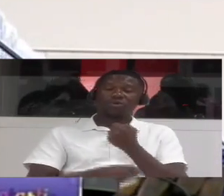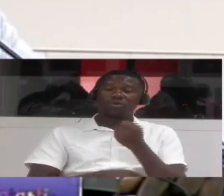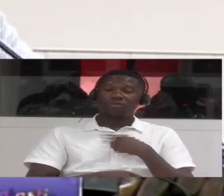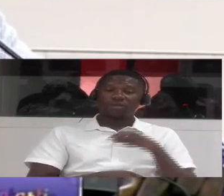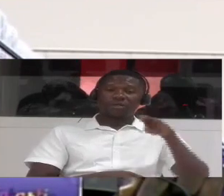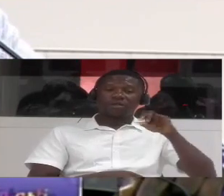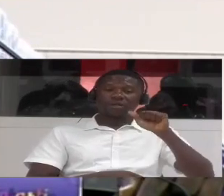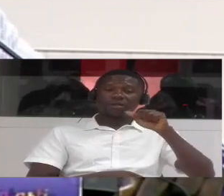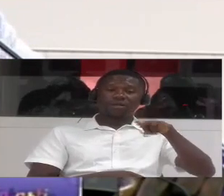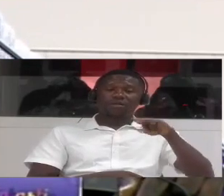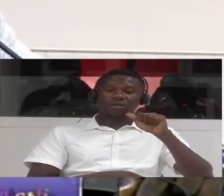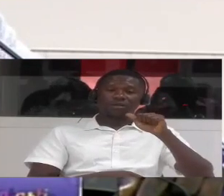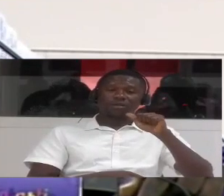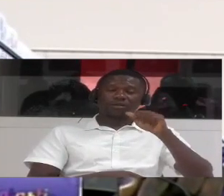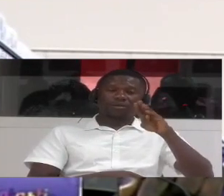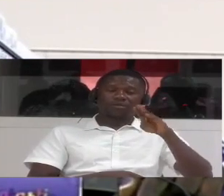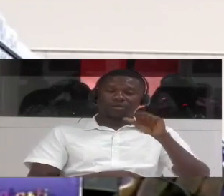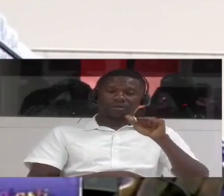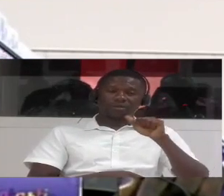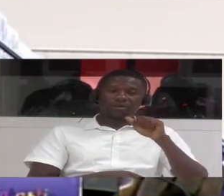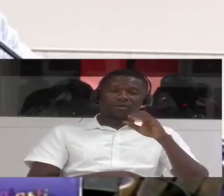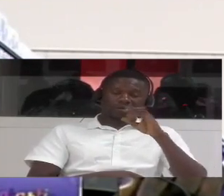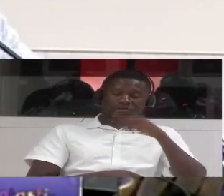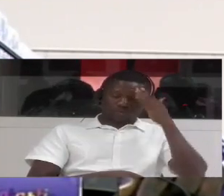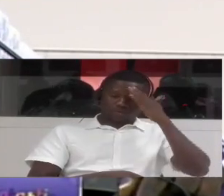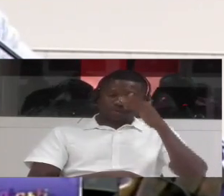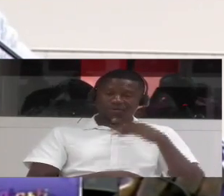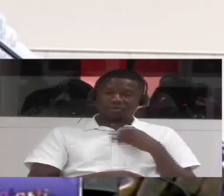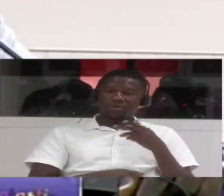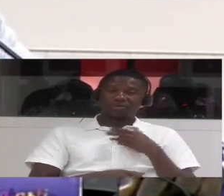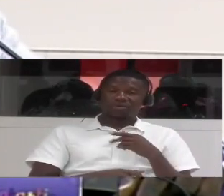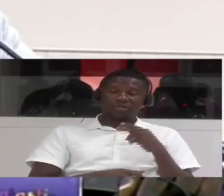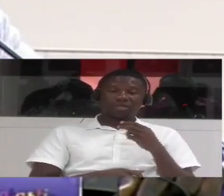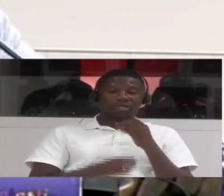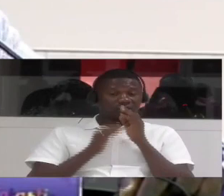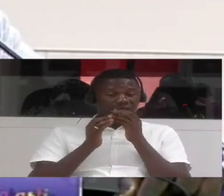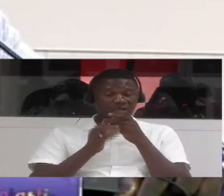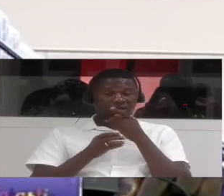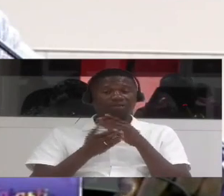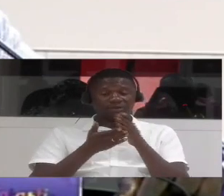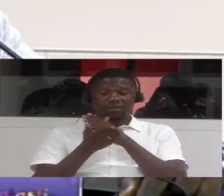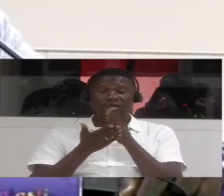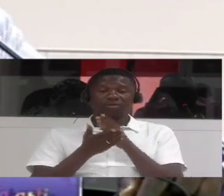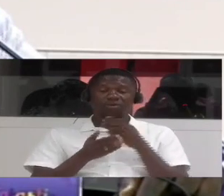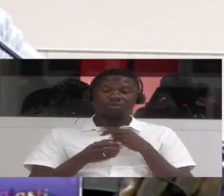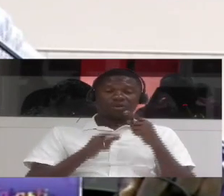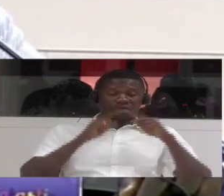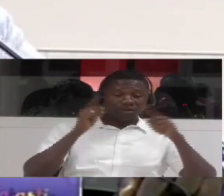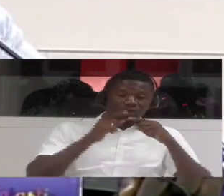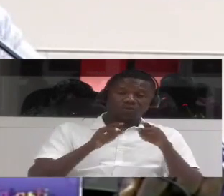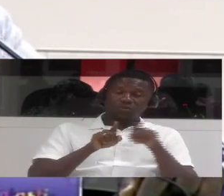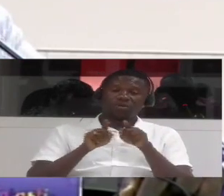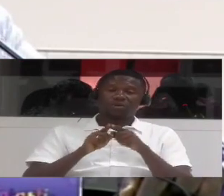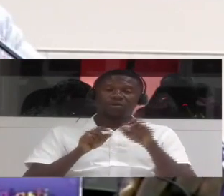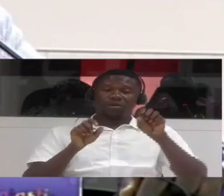editor at the Daily Observer, and he was alleged to have shared some information with Freedom newspaper. So he,